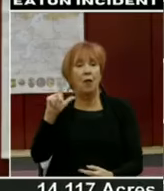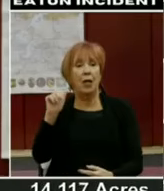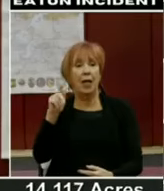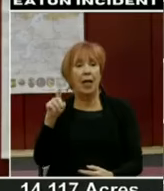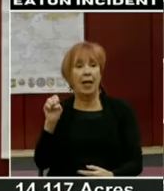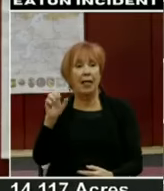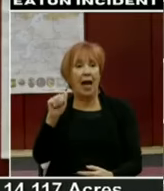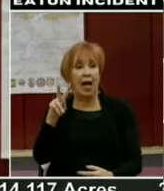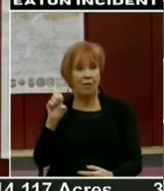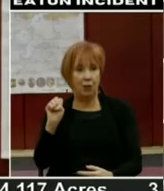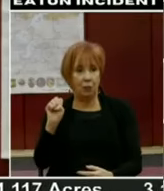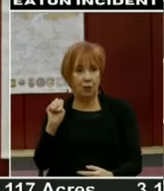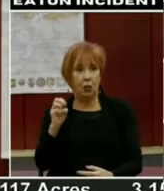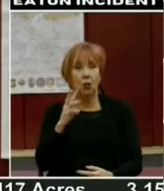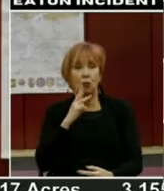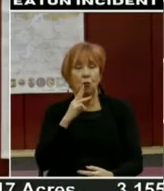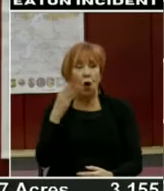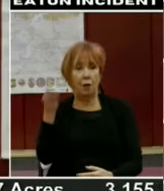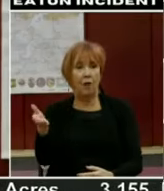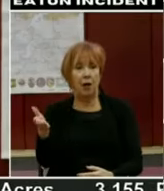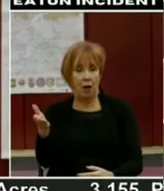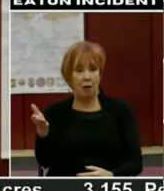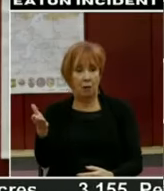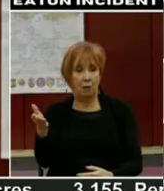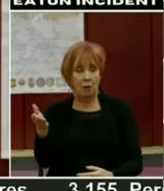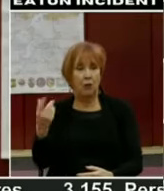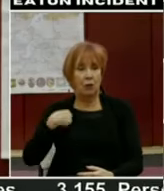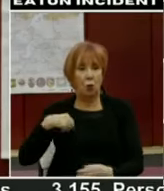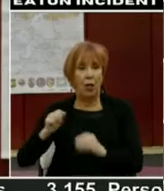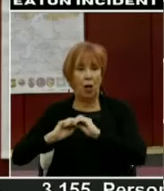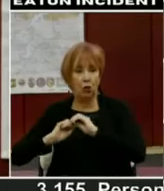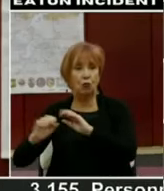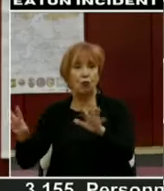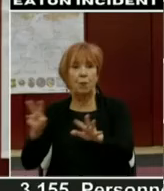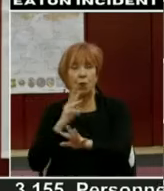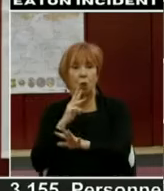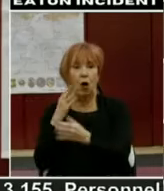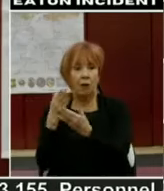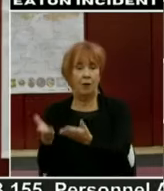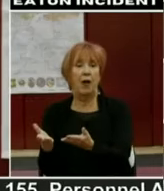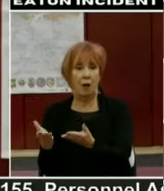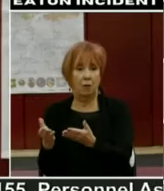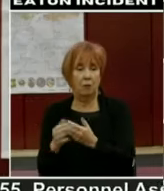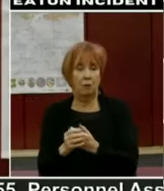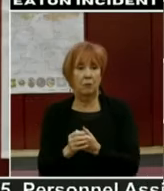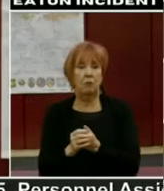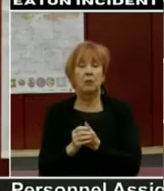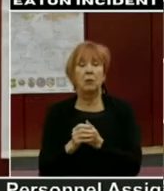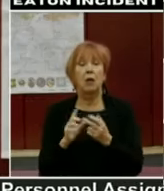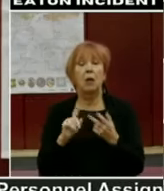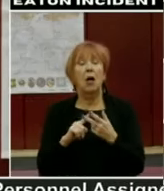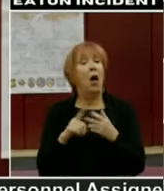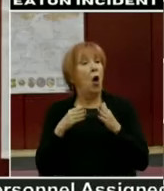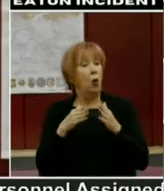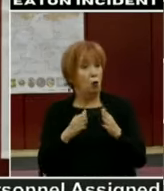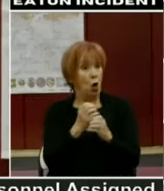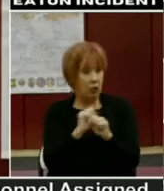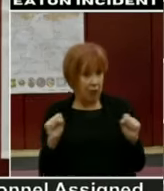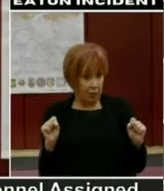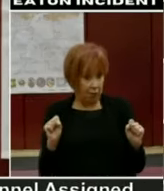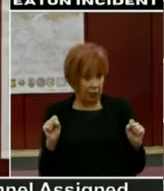by Pasadena Water and Power along with LA County Public Works. In terms of road safety, our crews